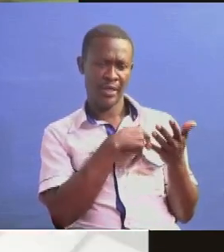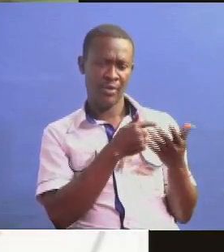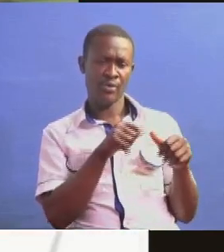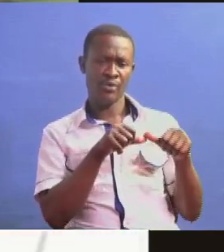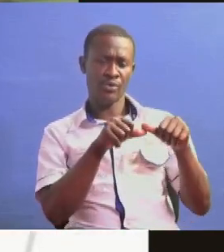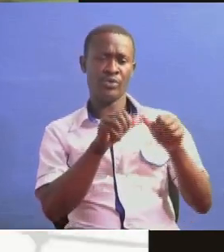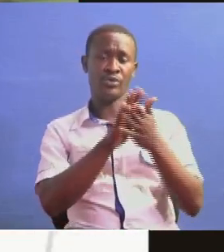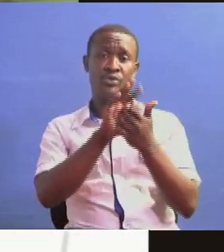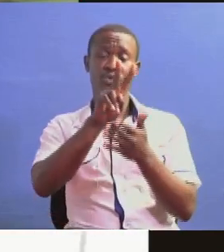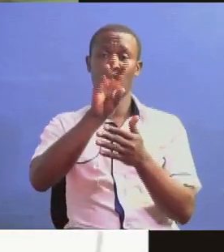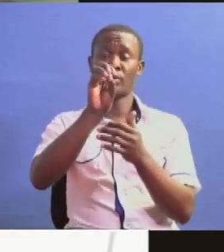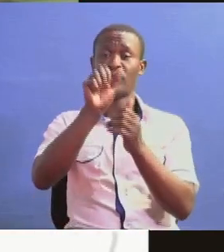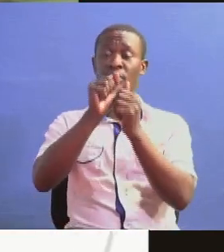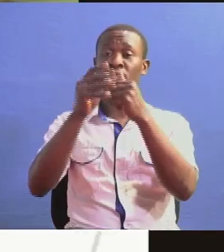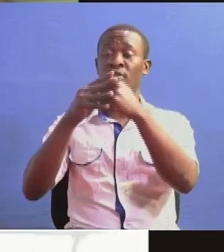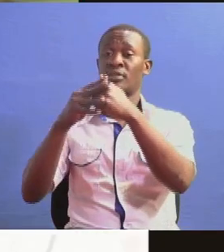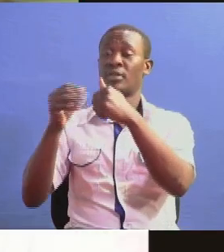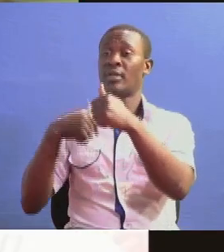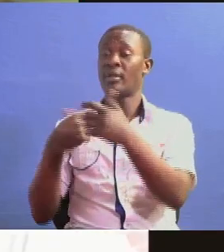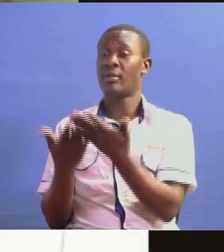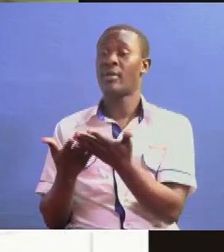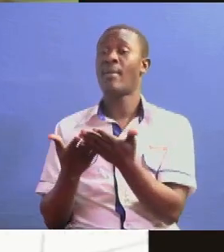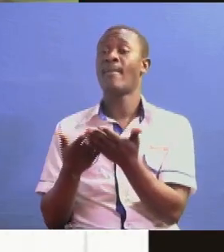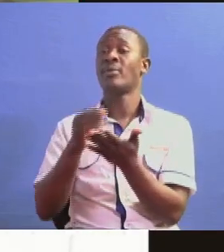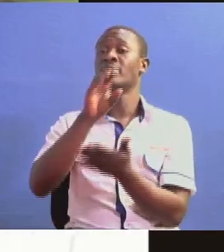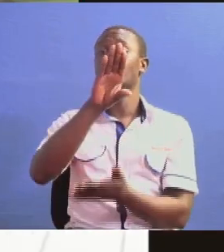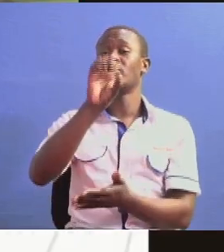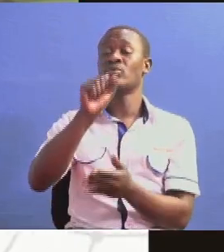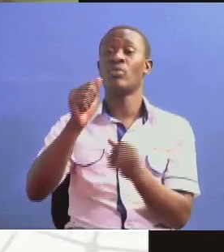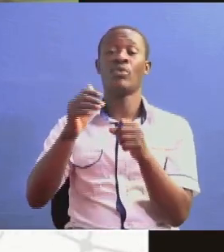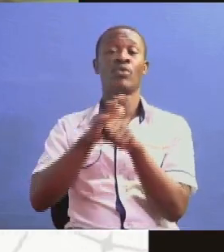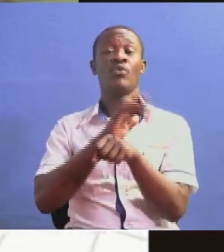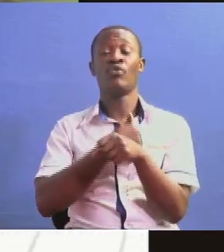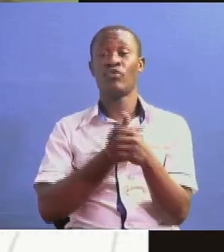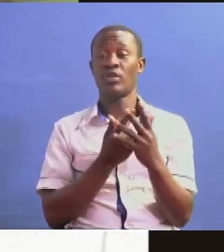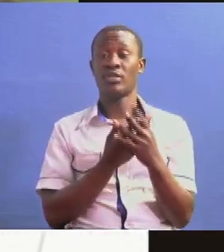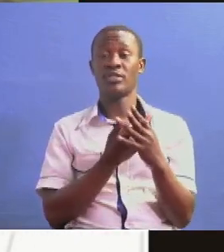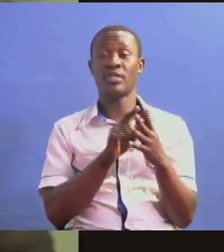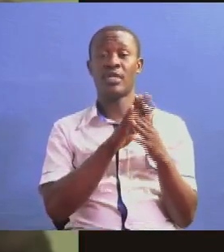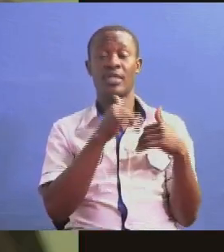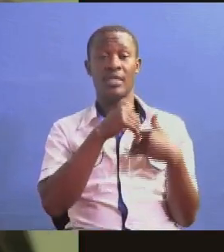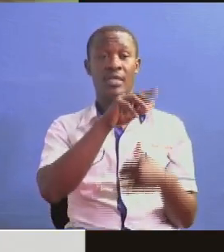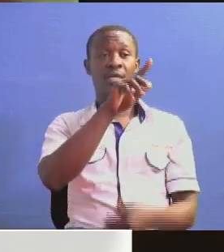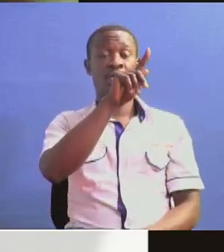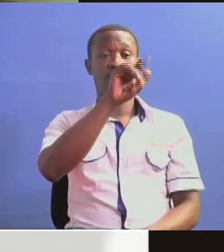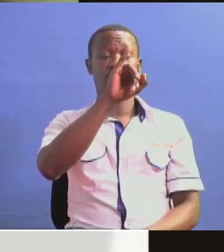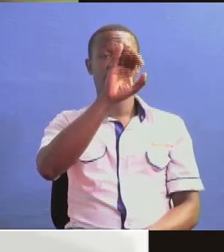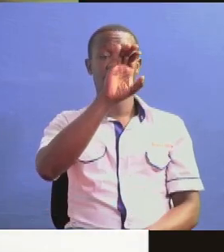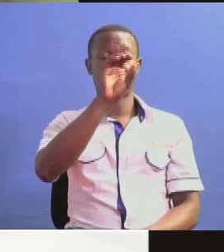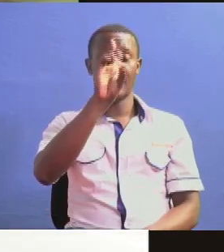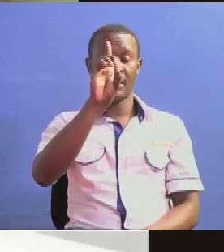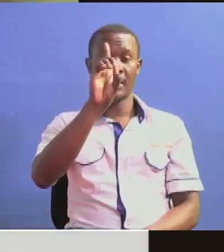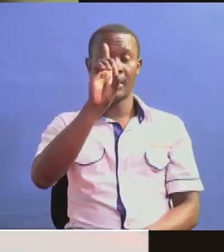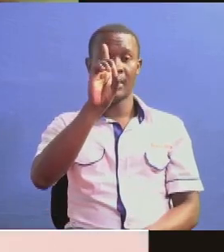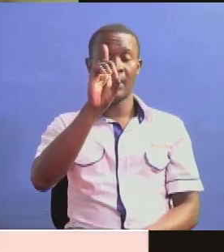into 2019 when CBC was fully implemented. But what I want to underline is that KICD, the Kenya Institute of Curriculum